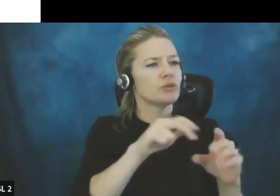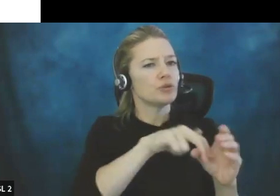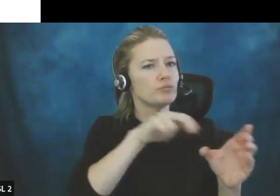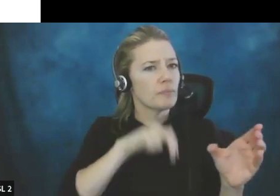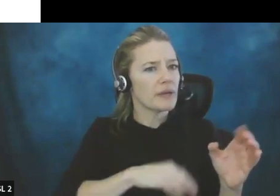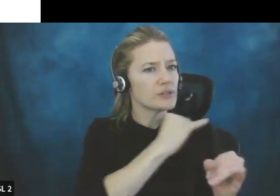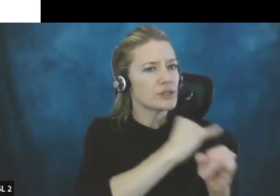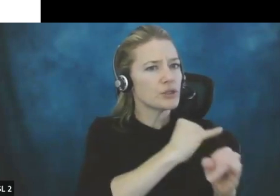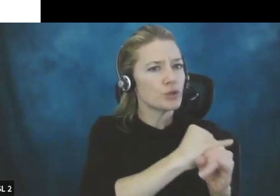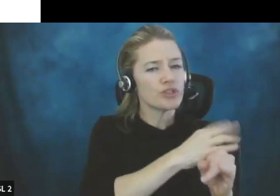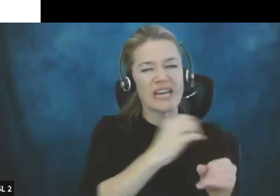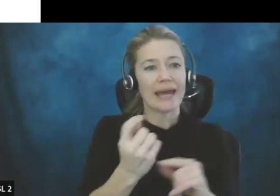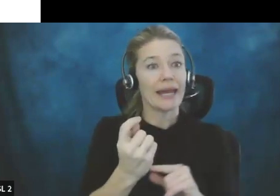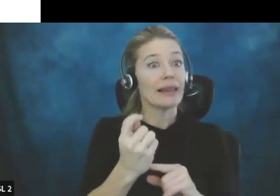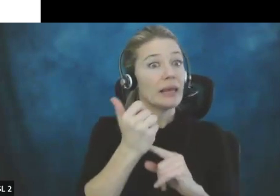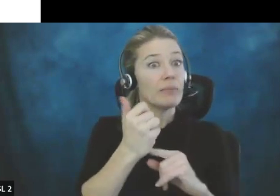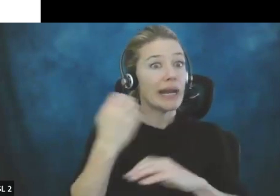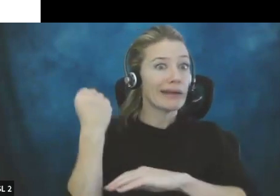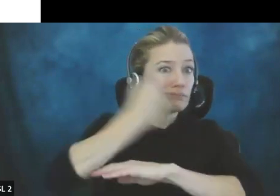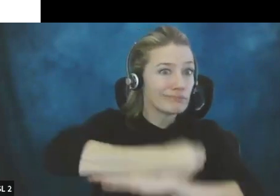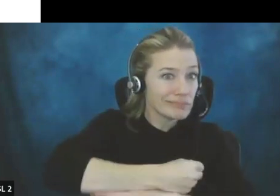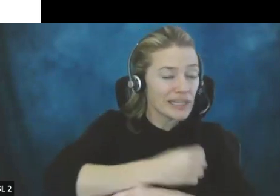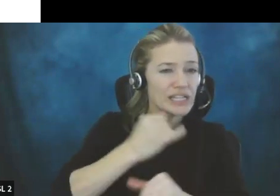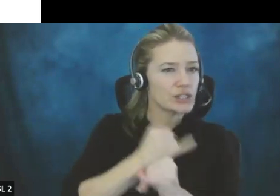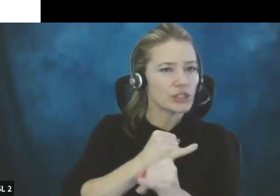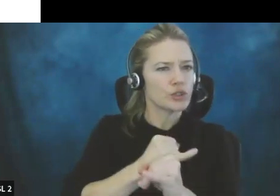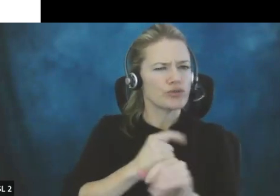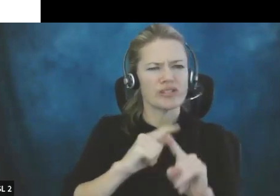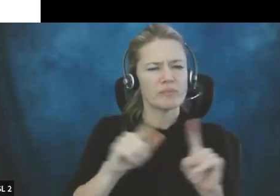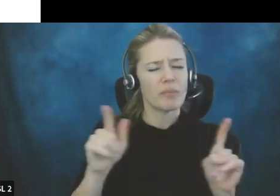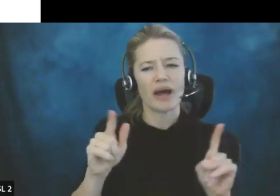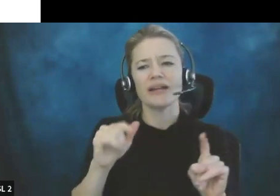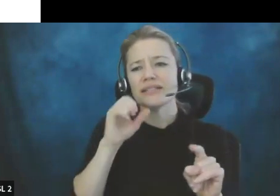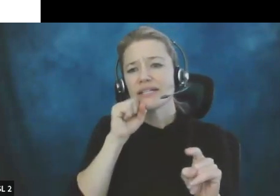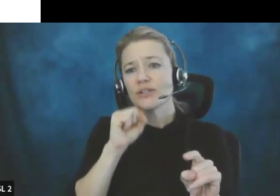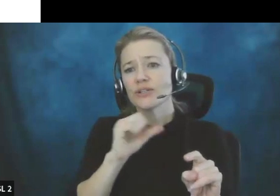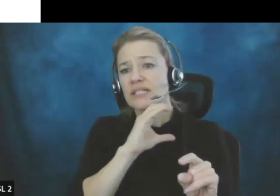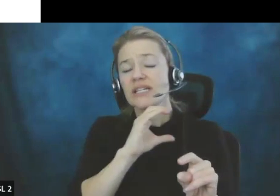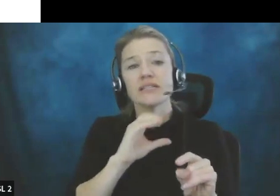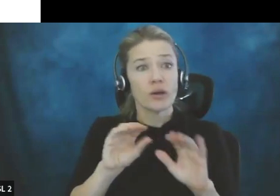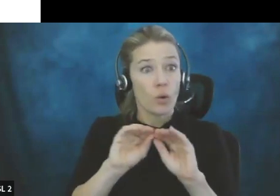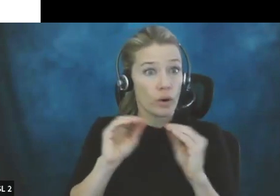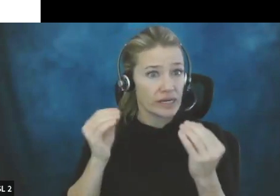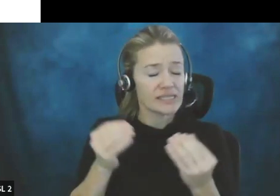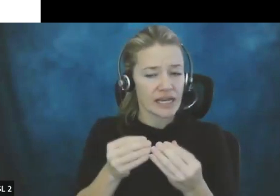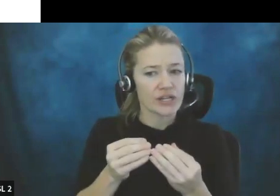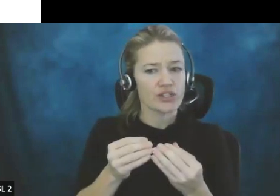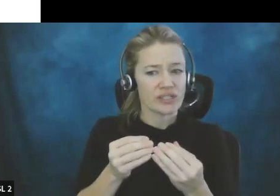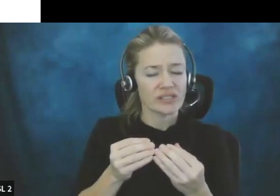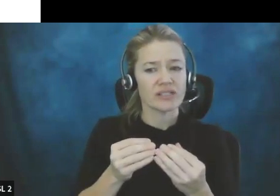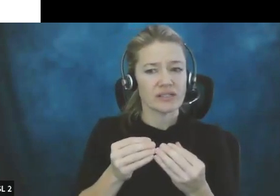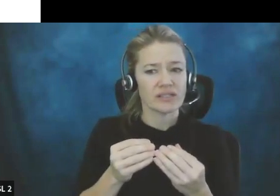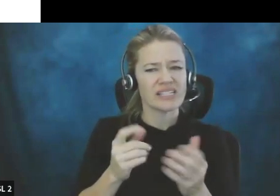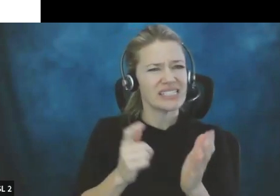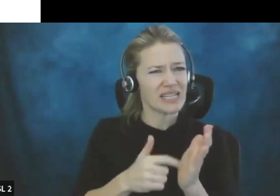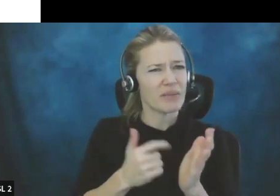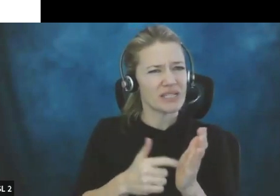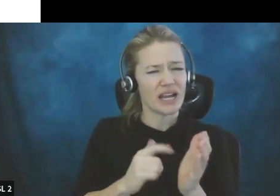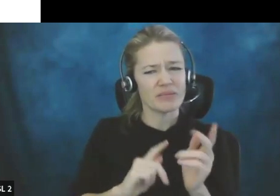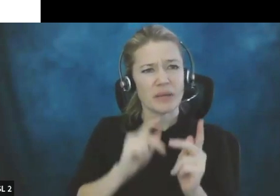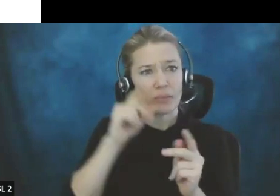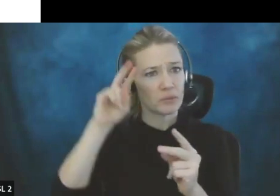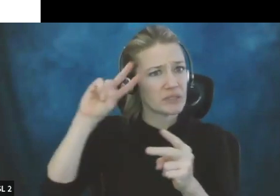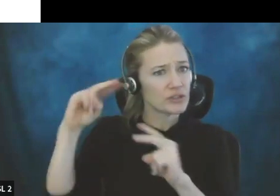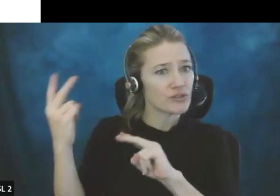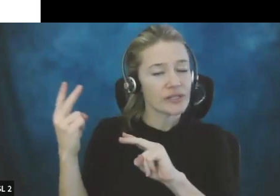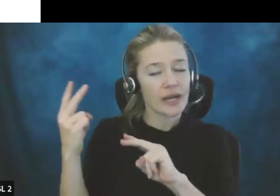eliminate institutionalization. And then on the senior organizations or older adult organizations, sometimes